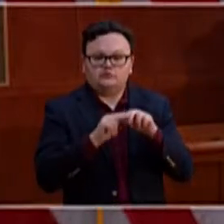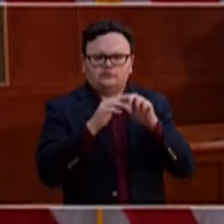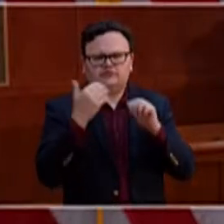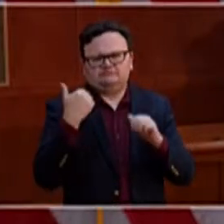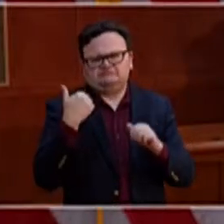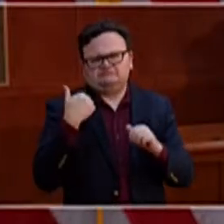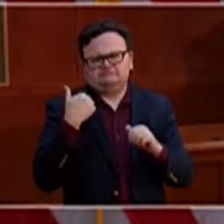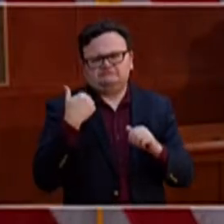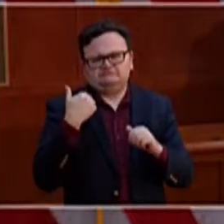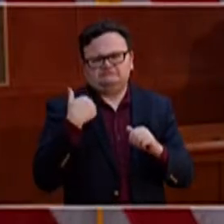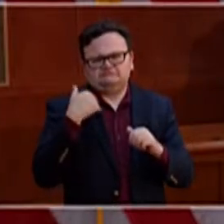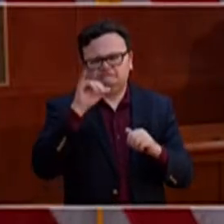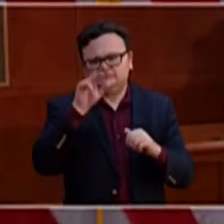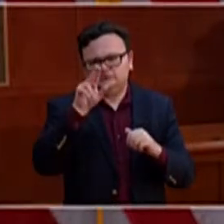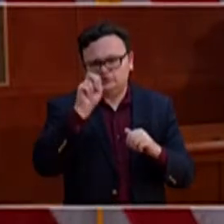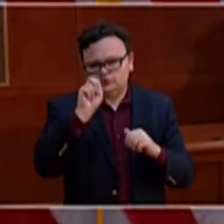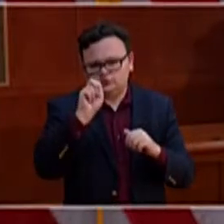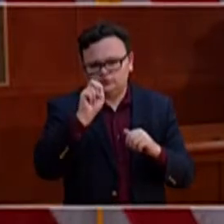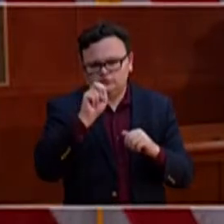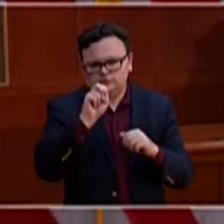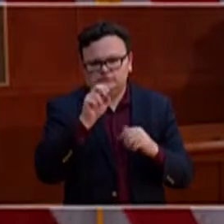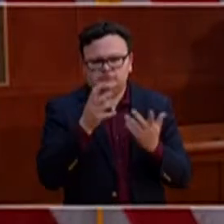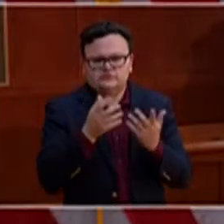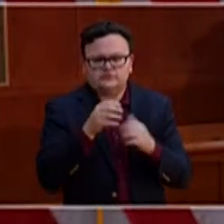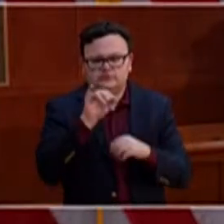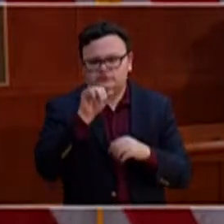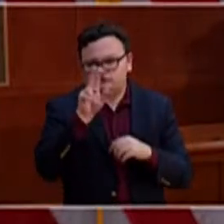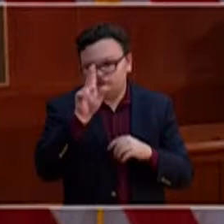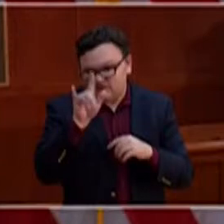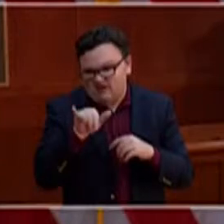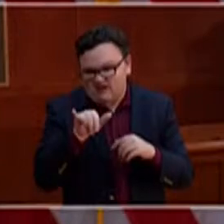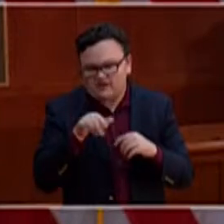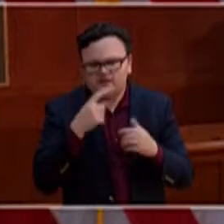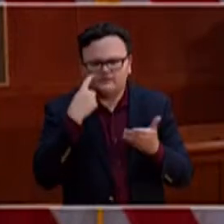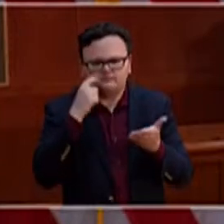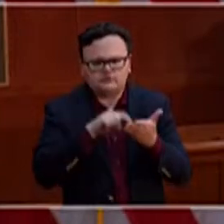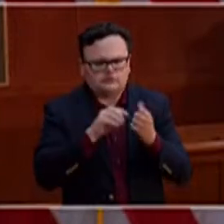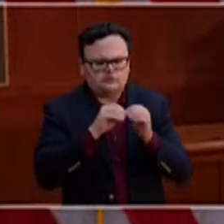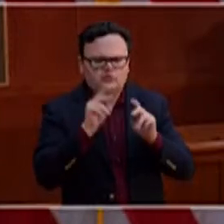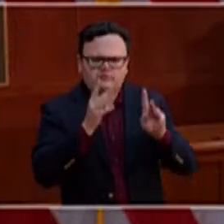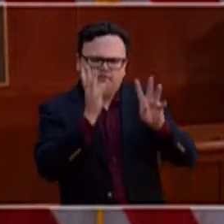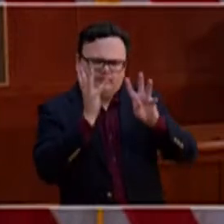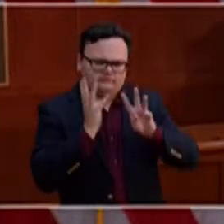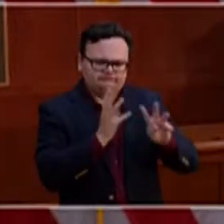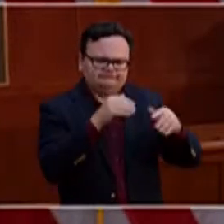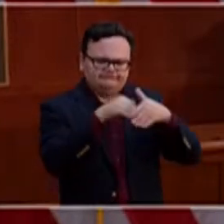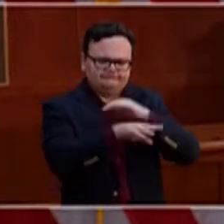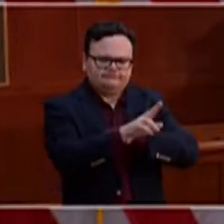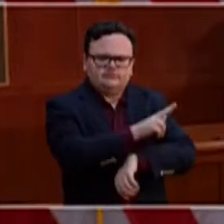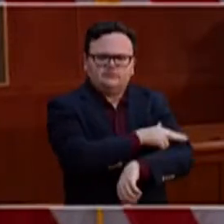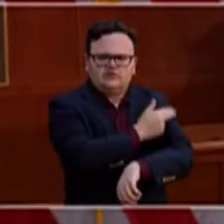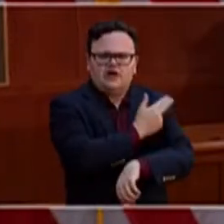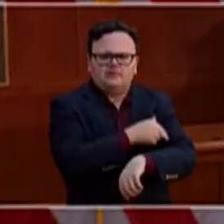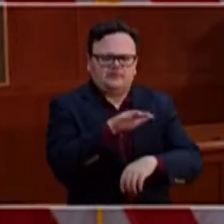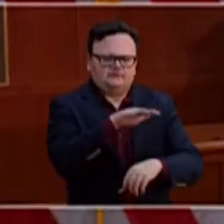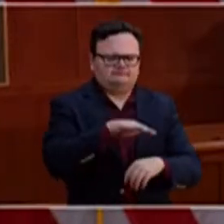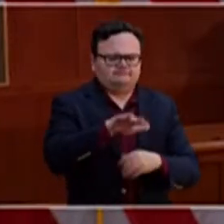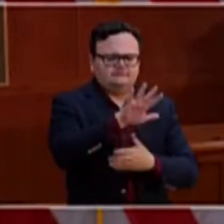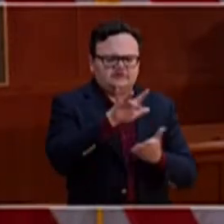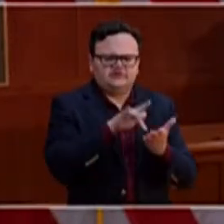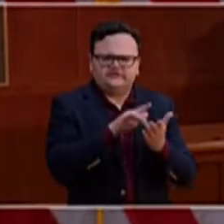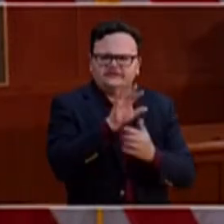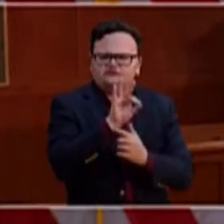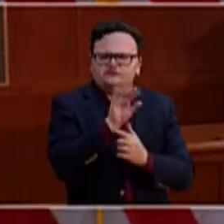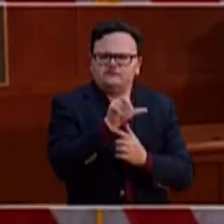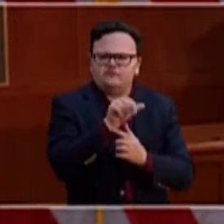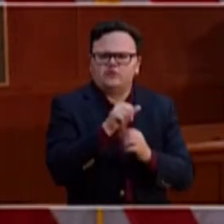June and into July, you saw more admissions. Now, in I think pretty much all parts of Central Florida, you're in a